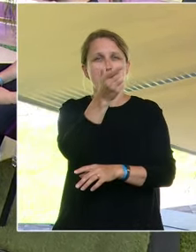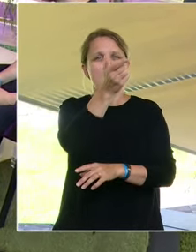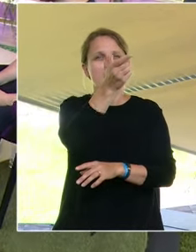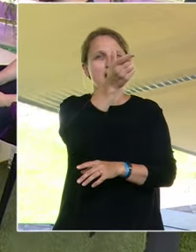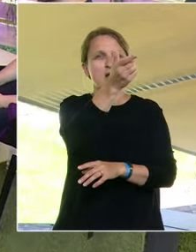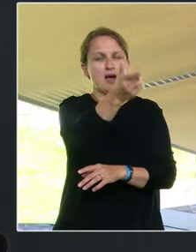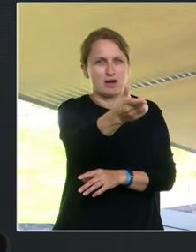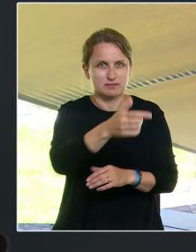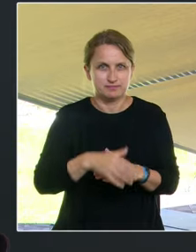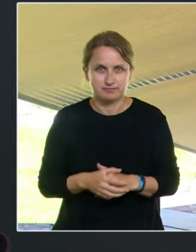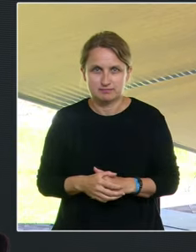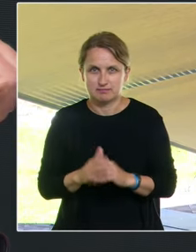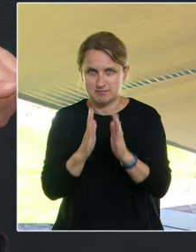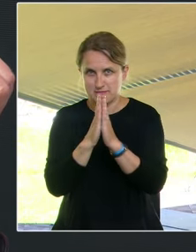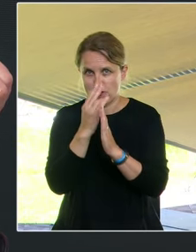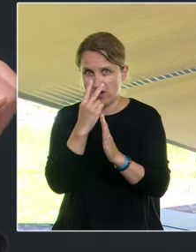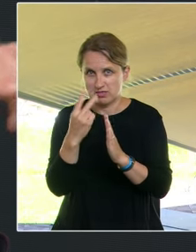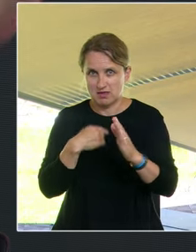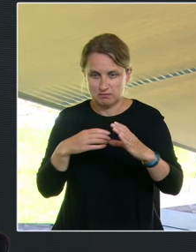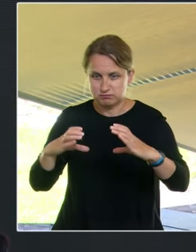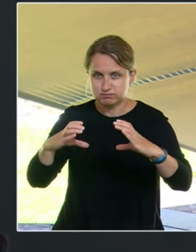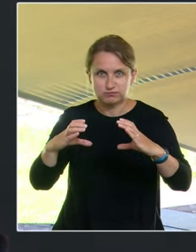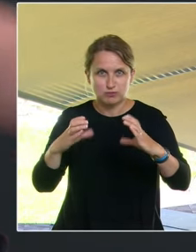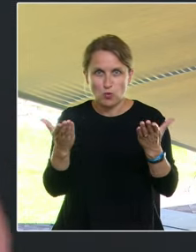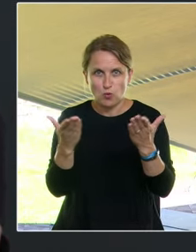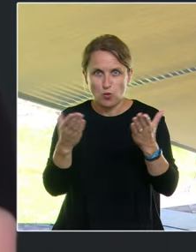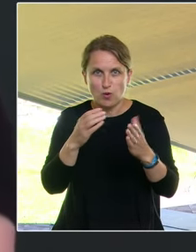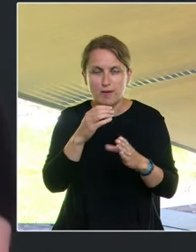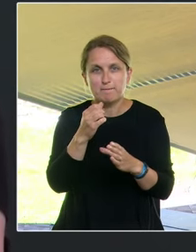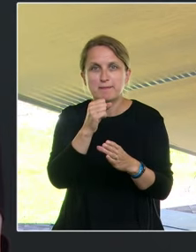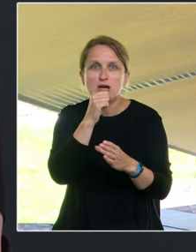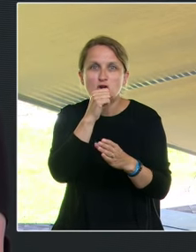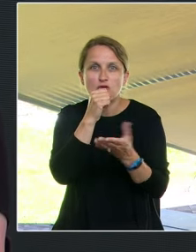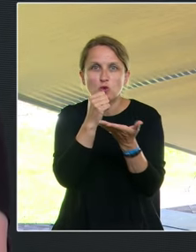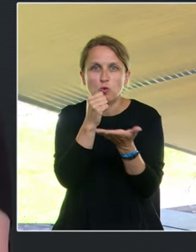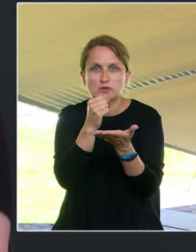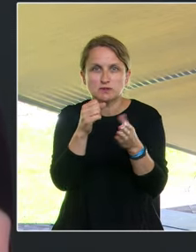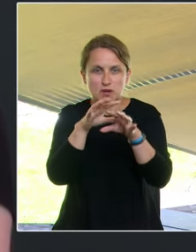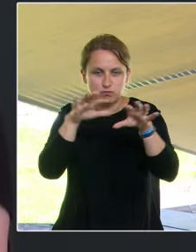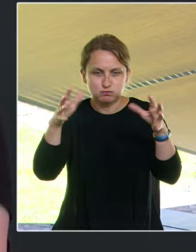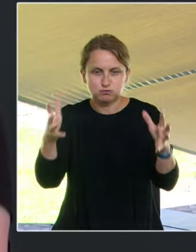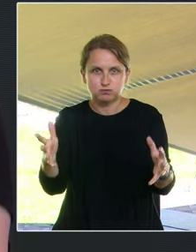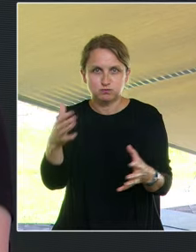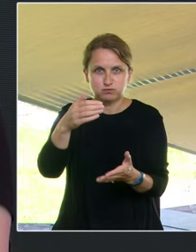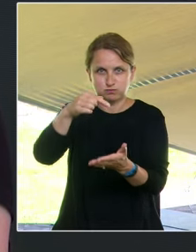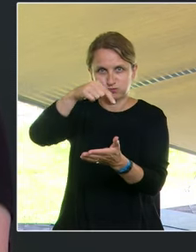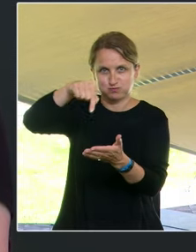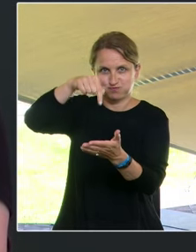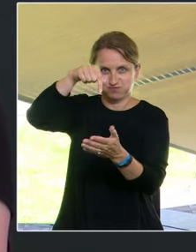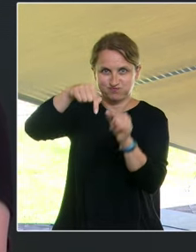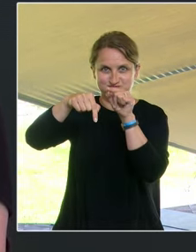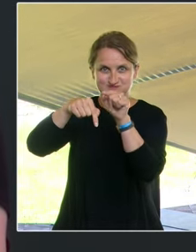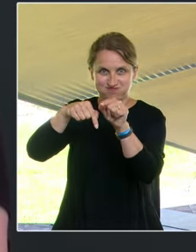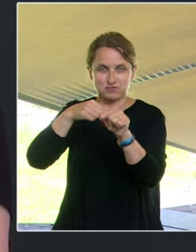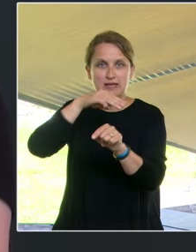will be talking not to the sign, but to the microphone on top of the ball, because we are also going live